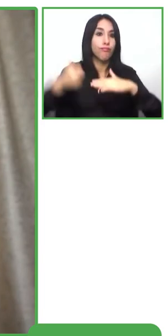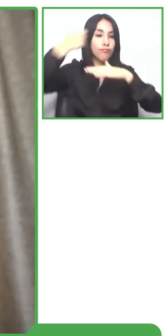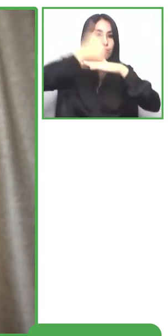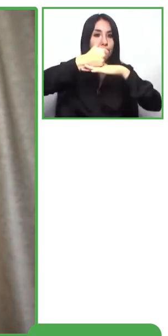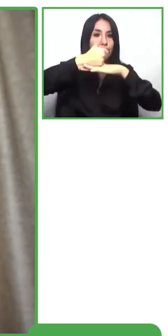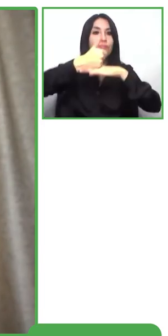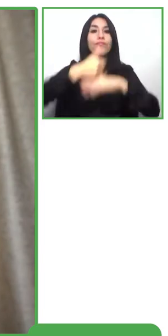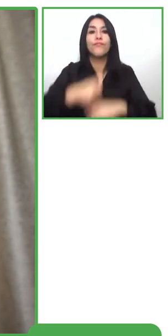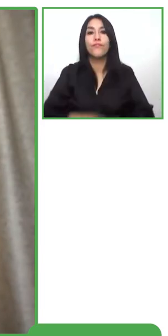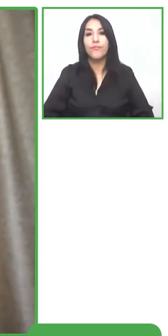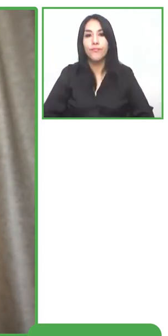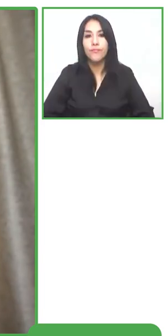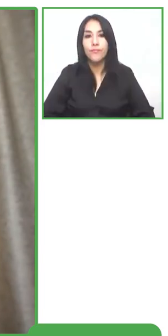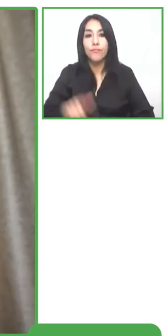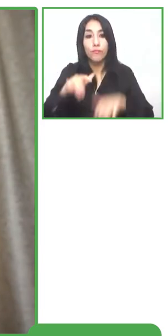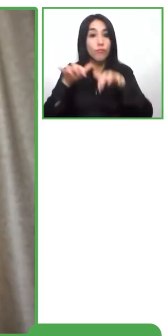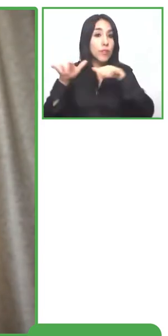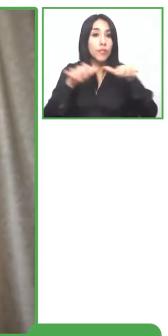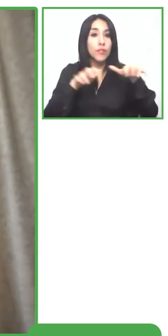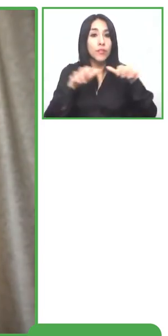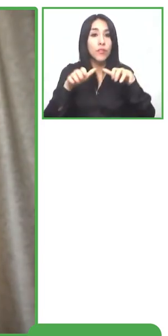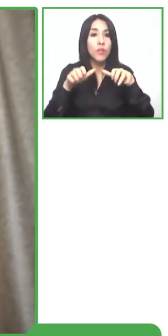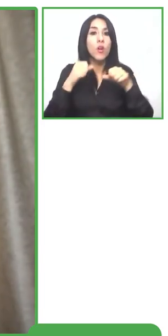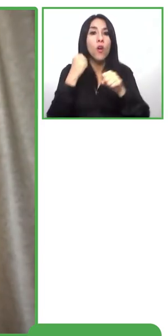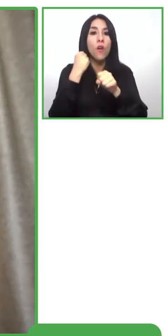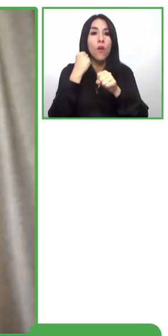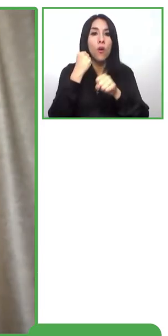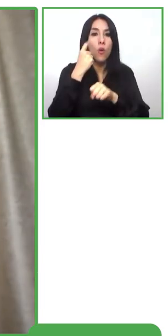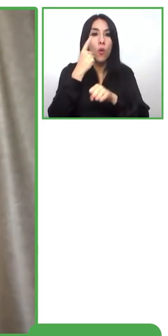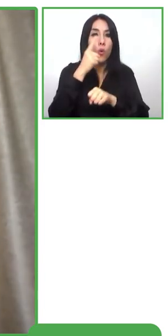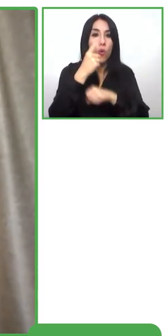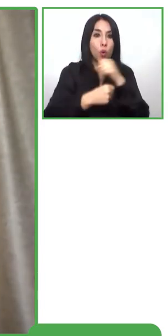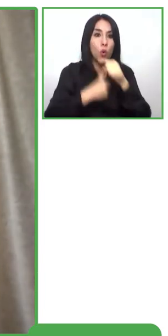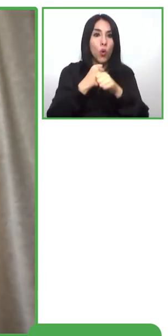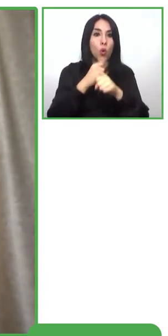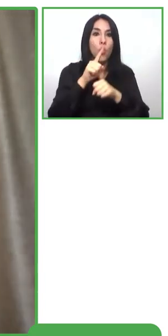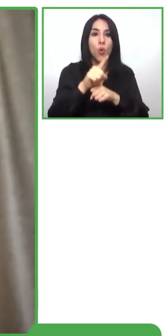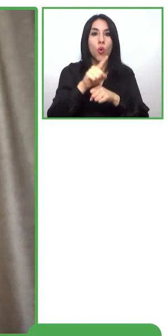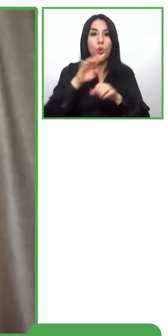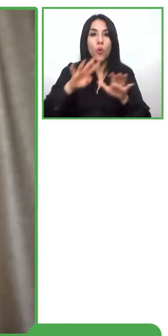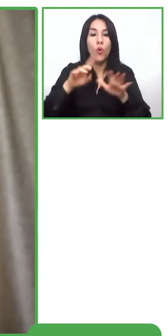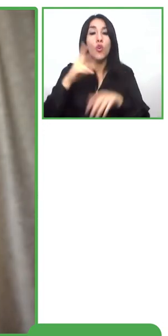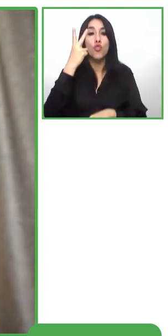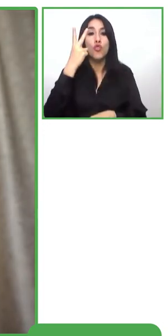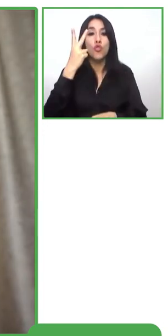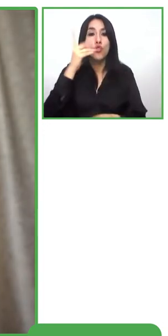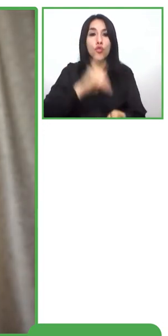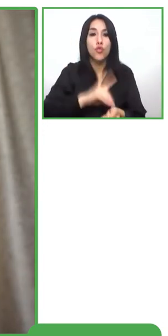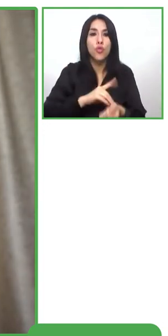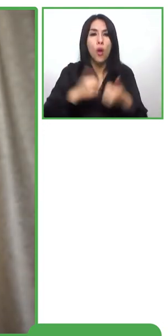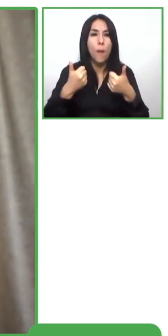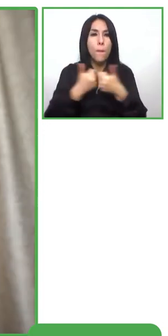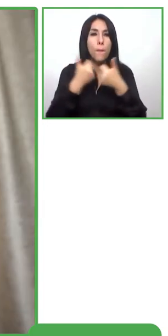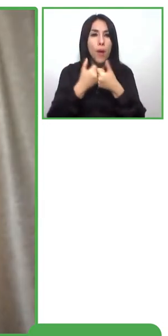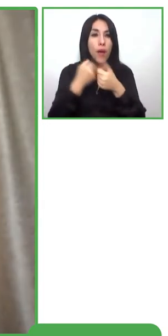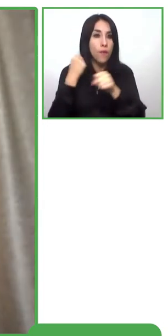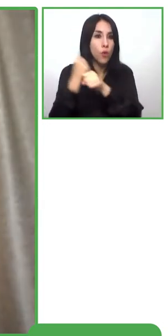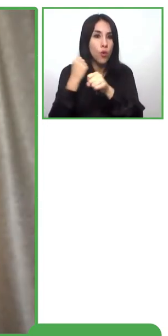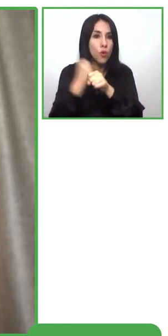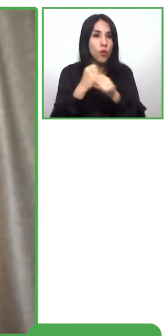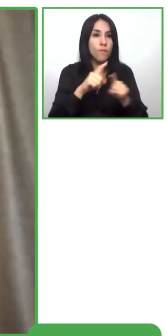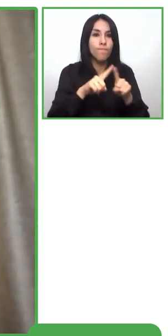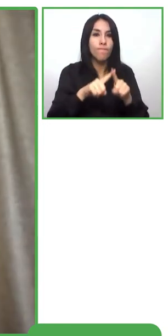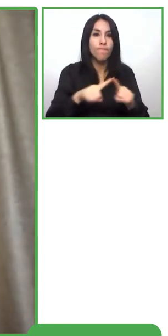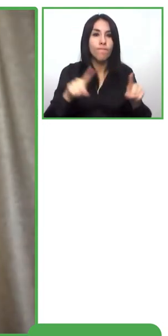since 1992. He is a physician and has worked in several hospitals in Afghanistan